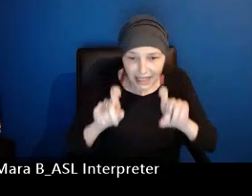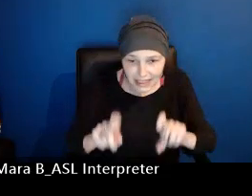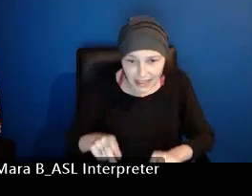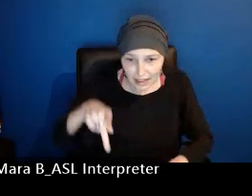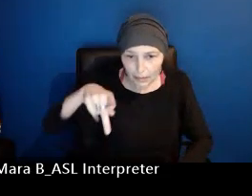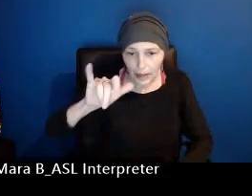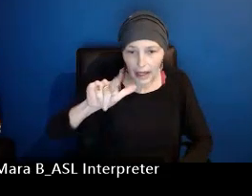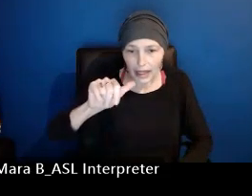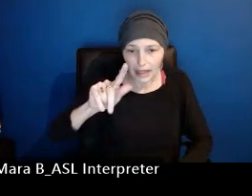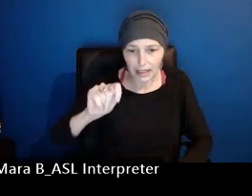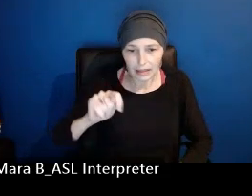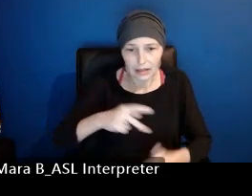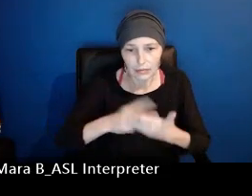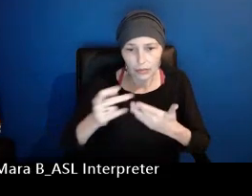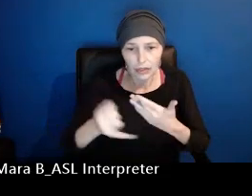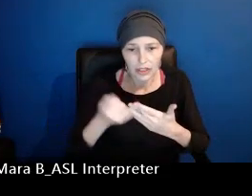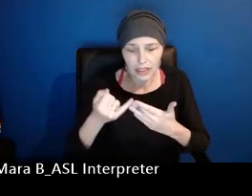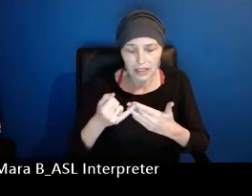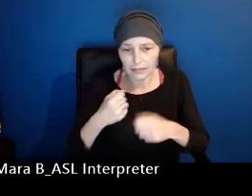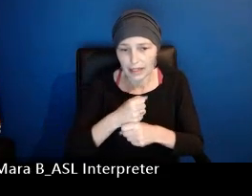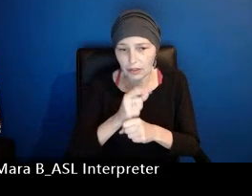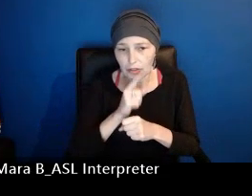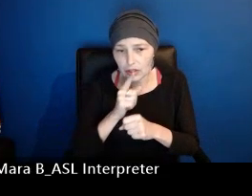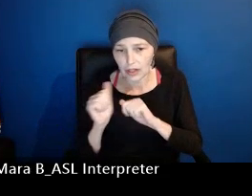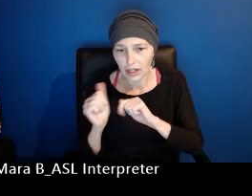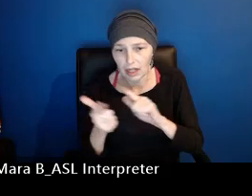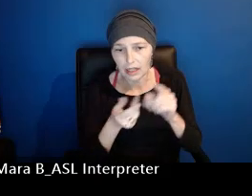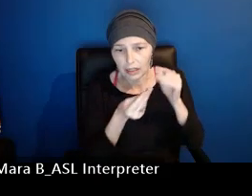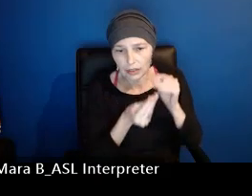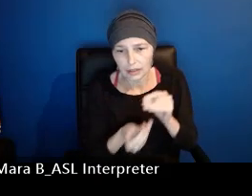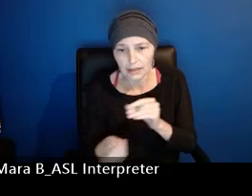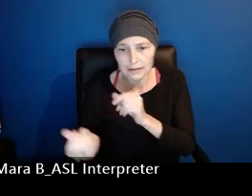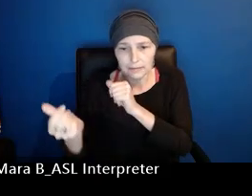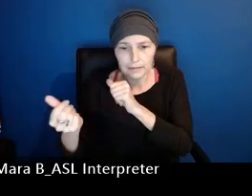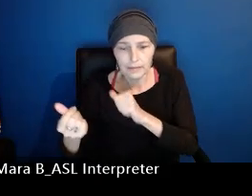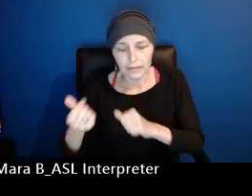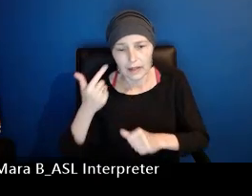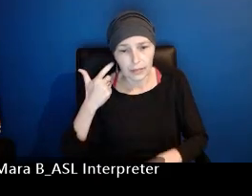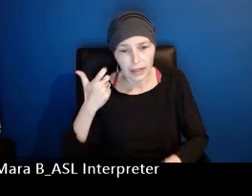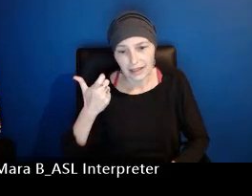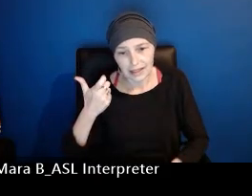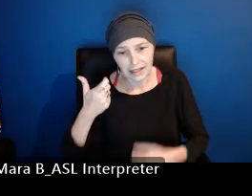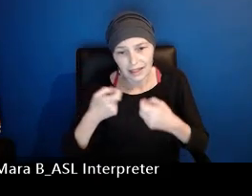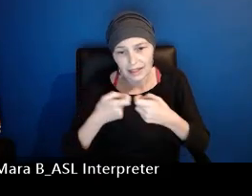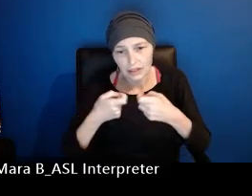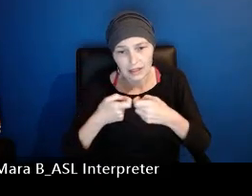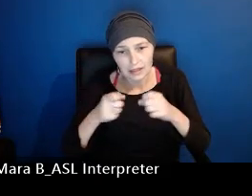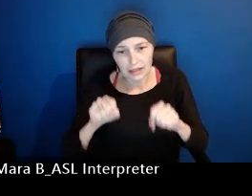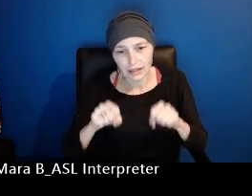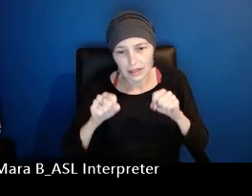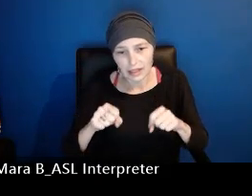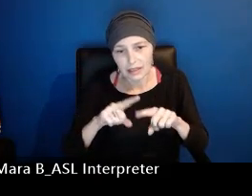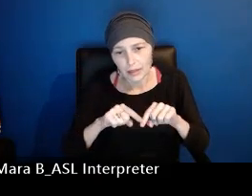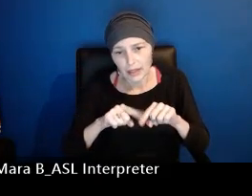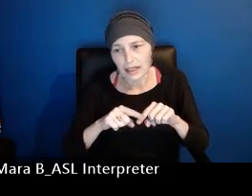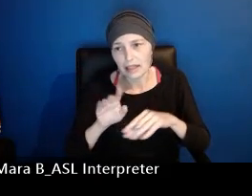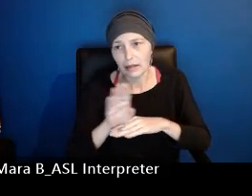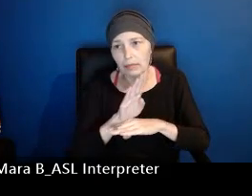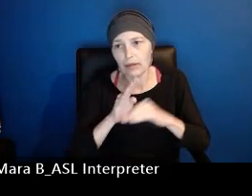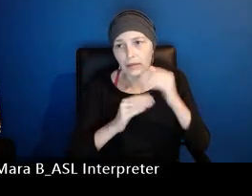feasibly considering, electrical capacity, heating, cooling needs, compliance with building codes and wrap up potential your